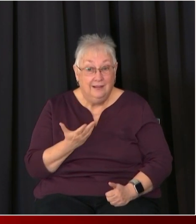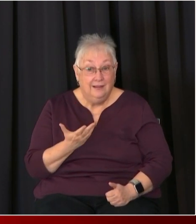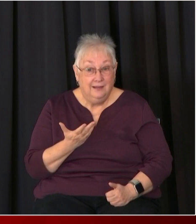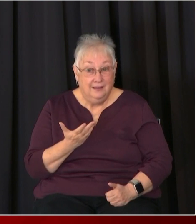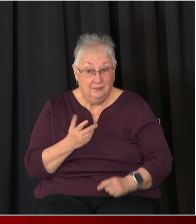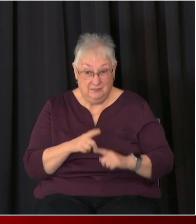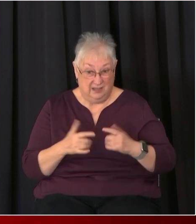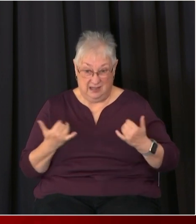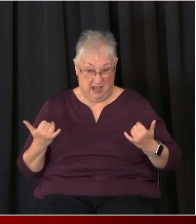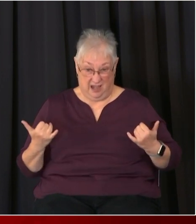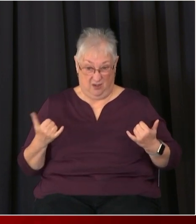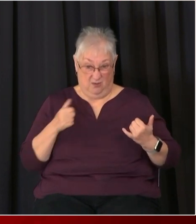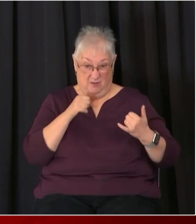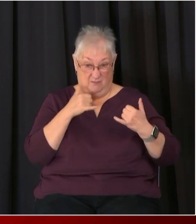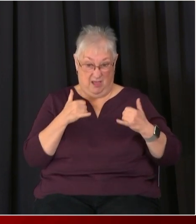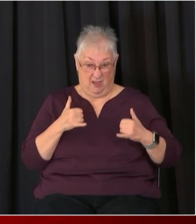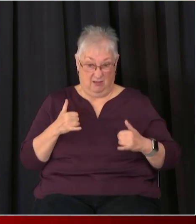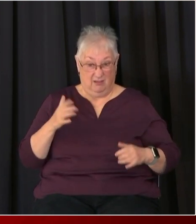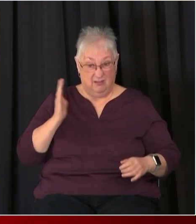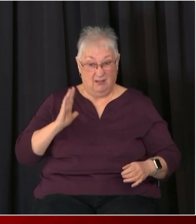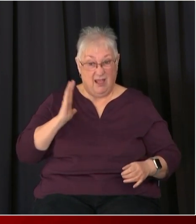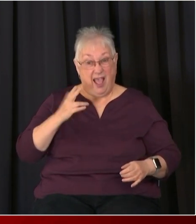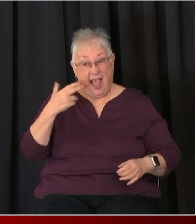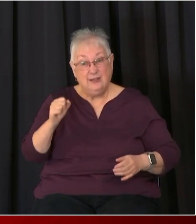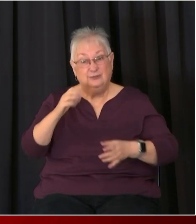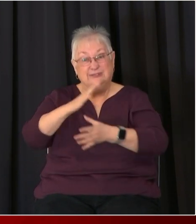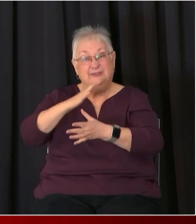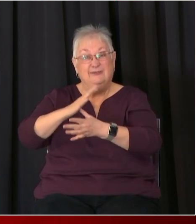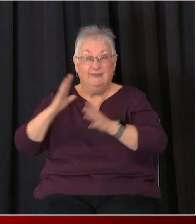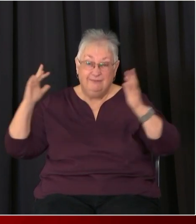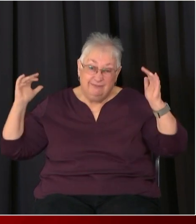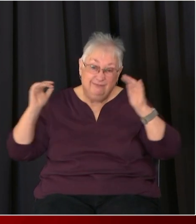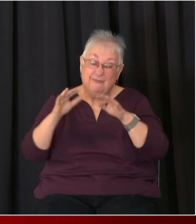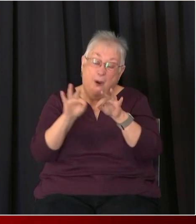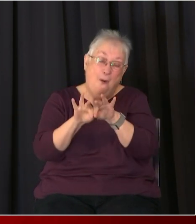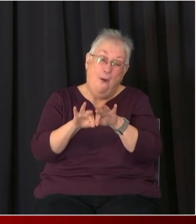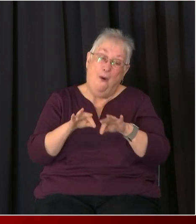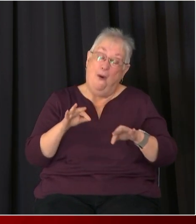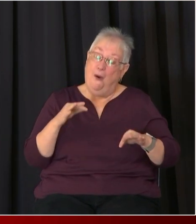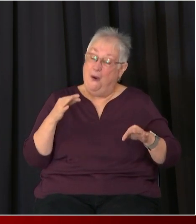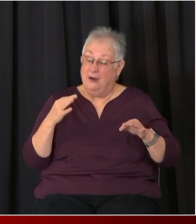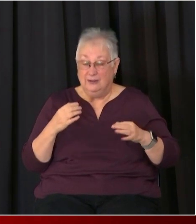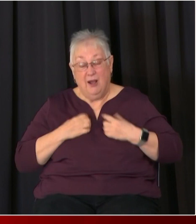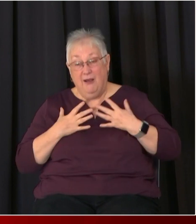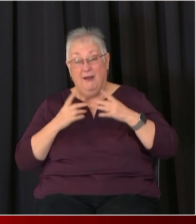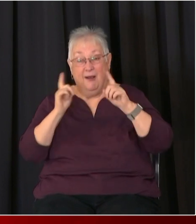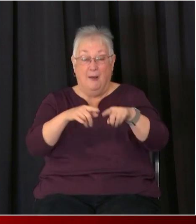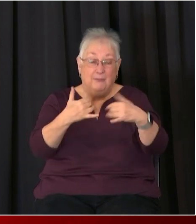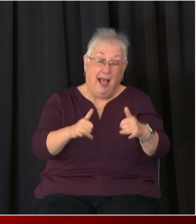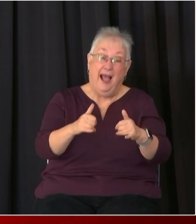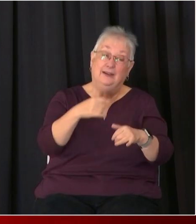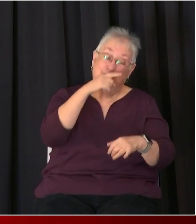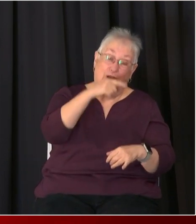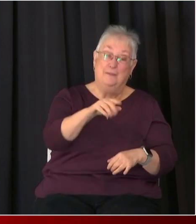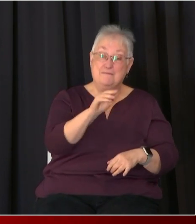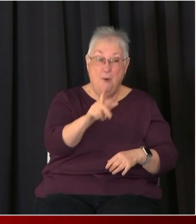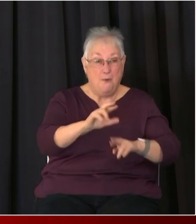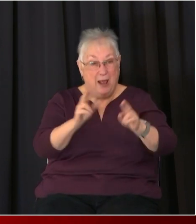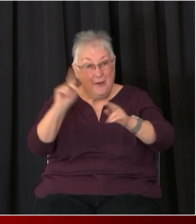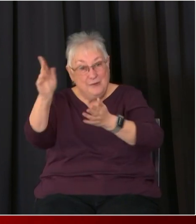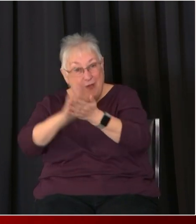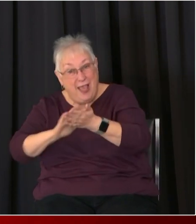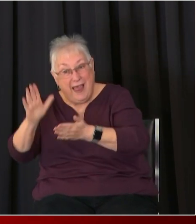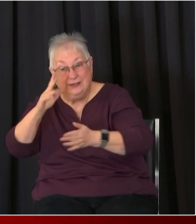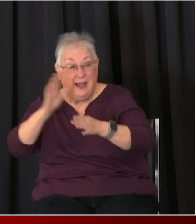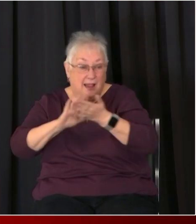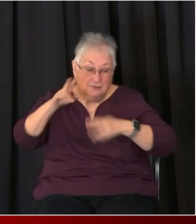seniors who look forward to this game? It's important for them, headed to college, and it's just one of the sacrifices I know everybody's being asked to make.